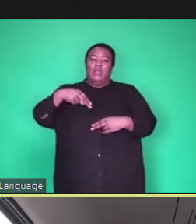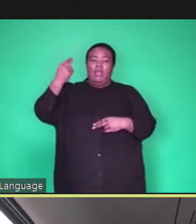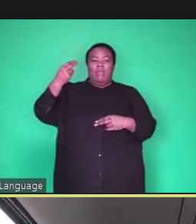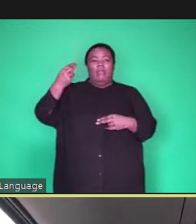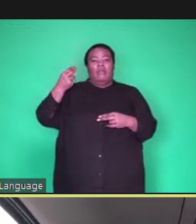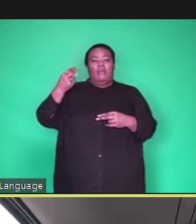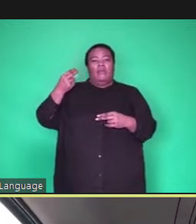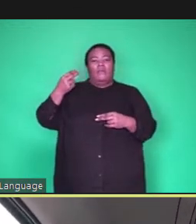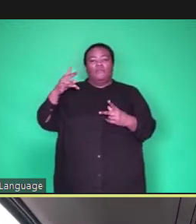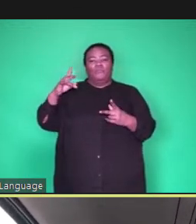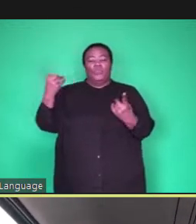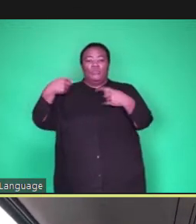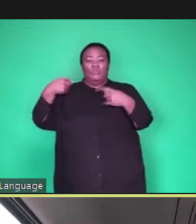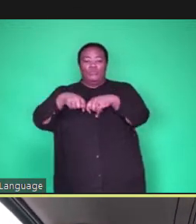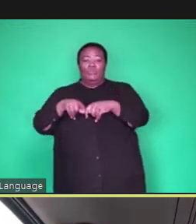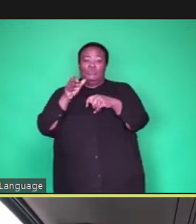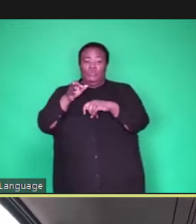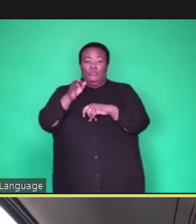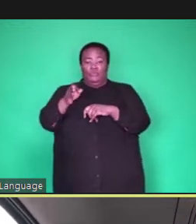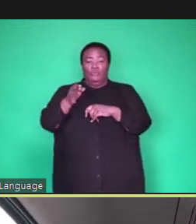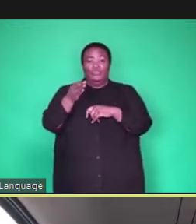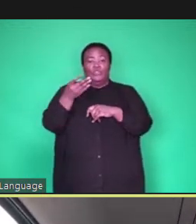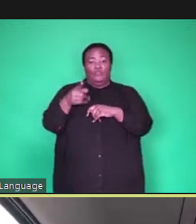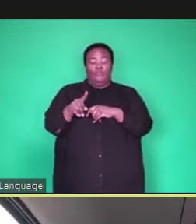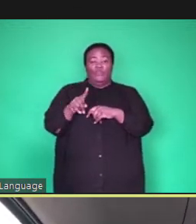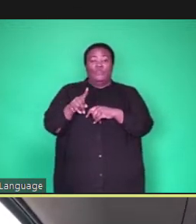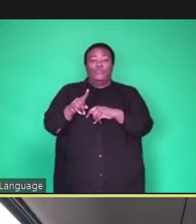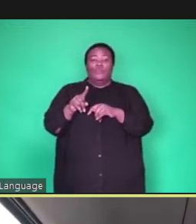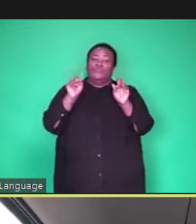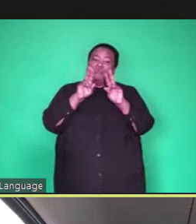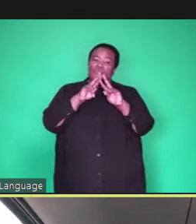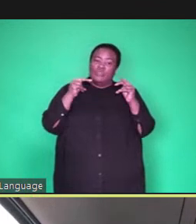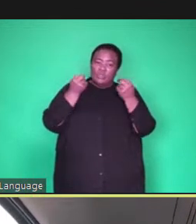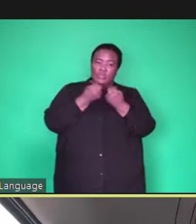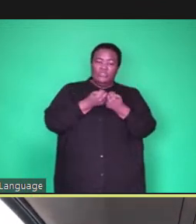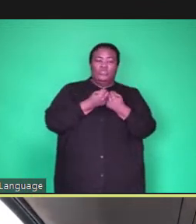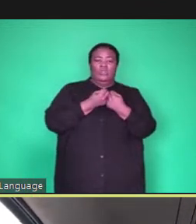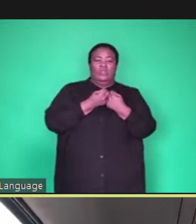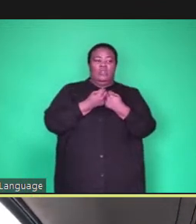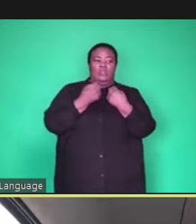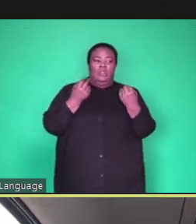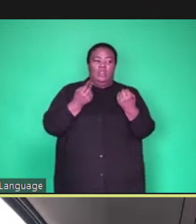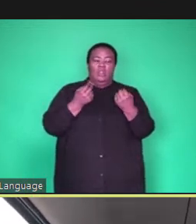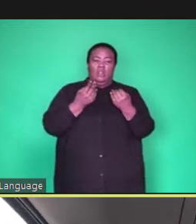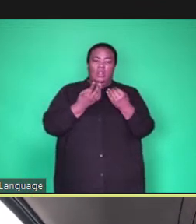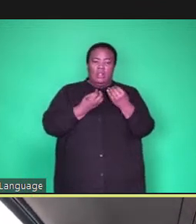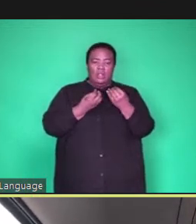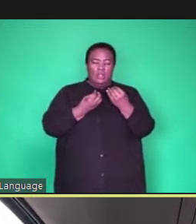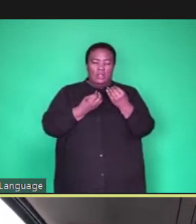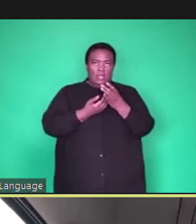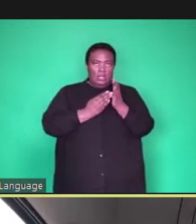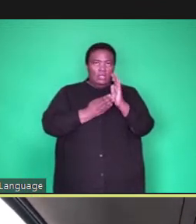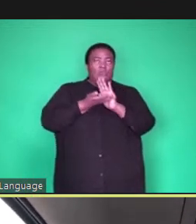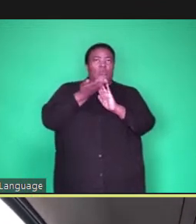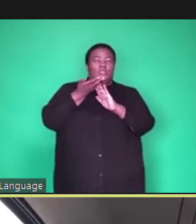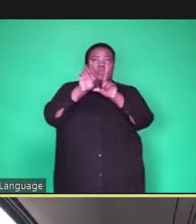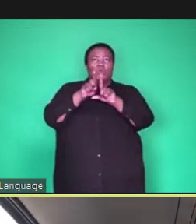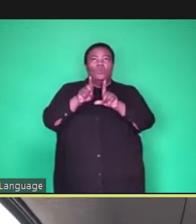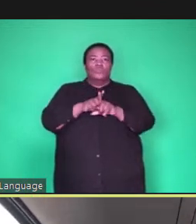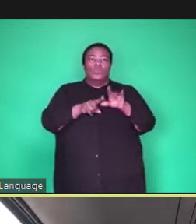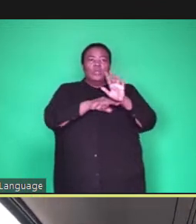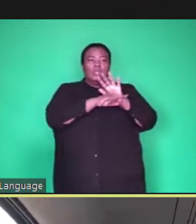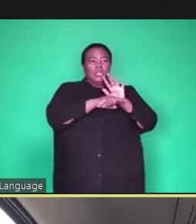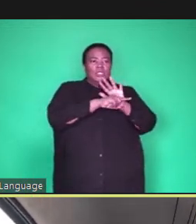contribution in the future of natural increase, and possibly a negative migration contribution.